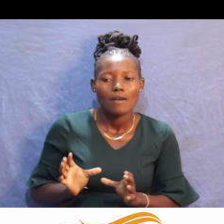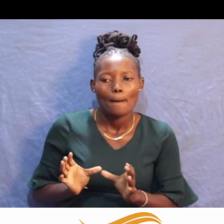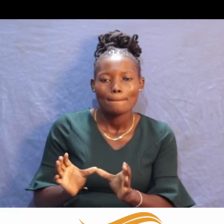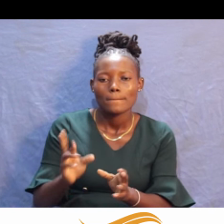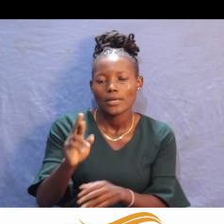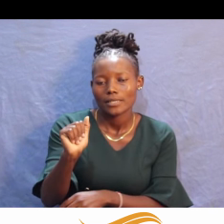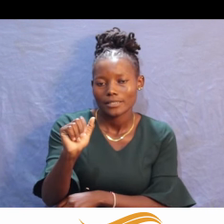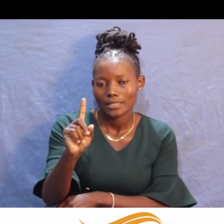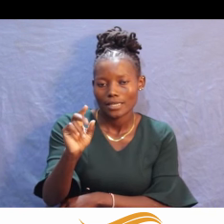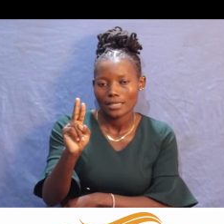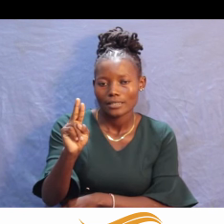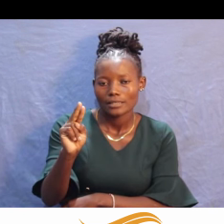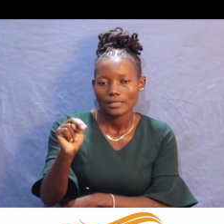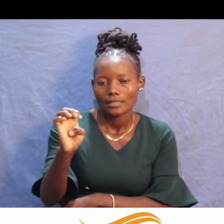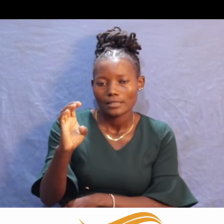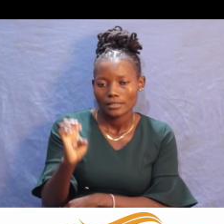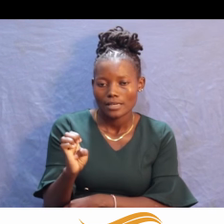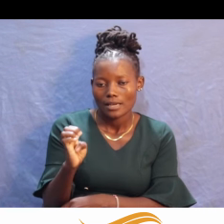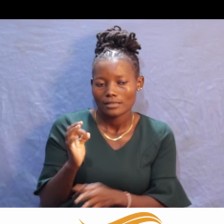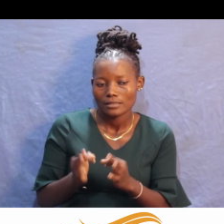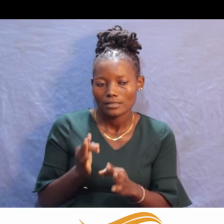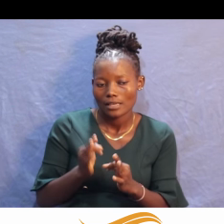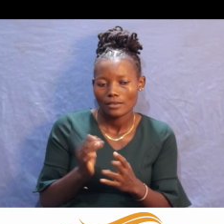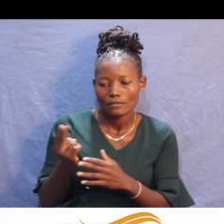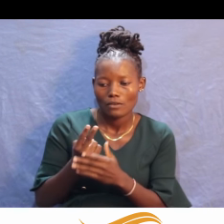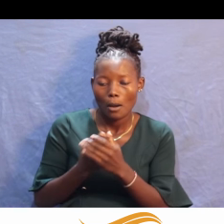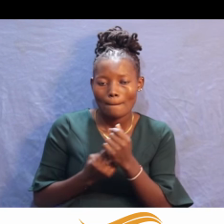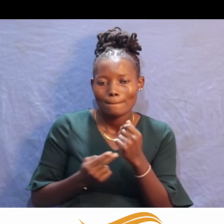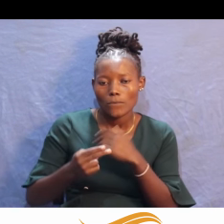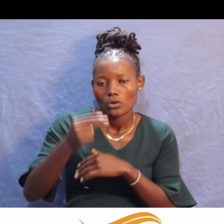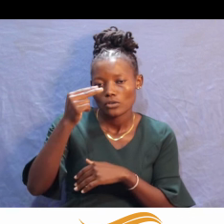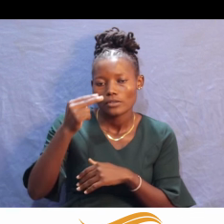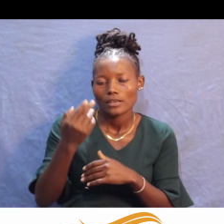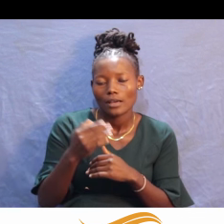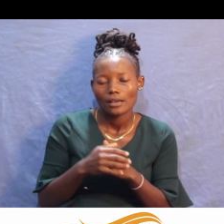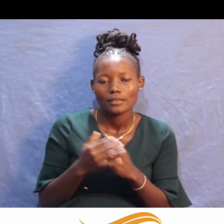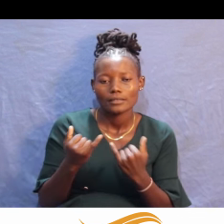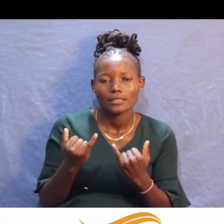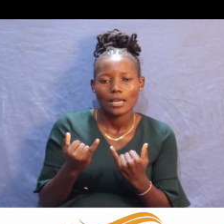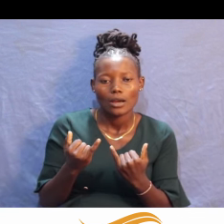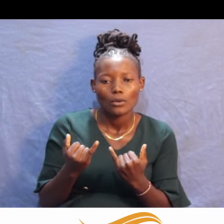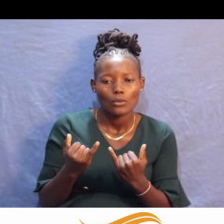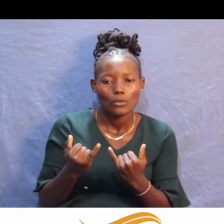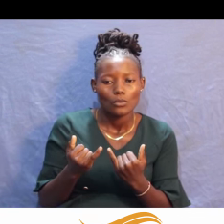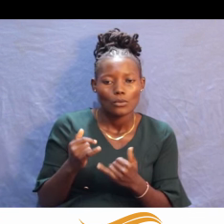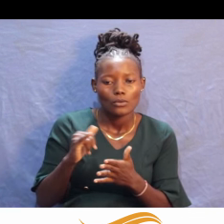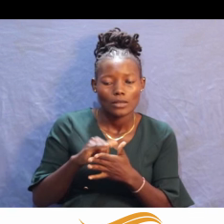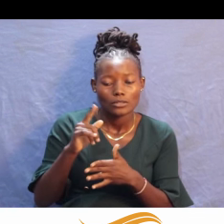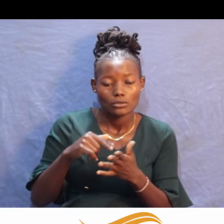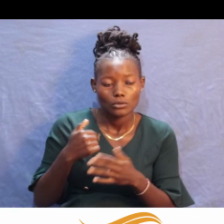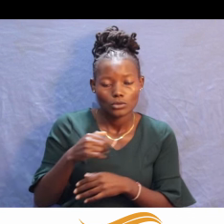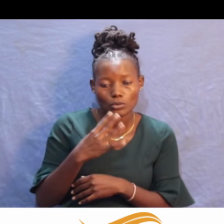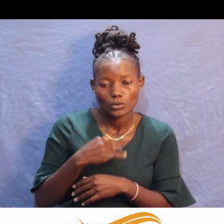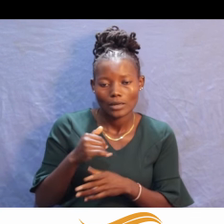lower number is low, the farther apart they are, the faster the blood flows, which is what you need in sports.